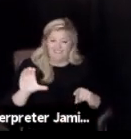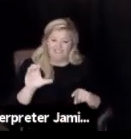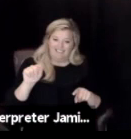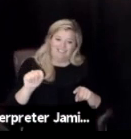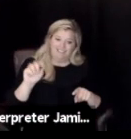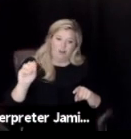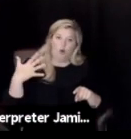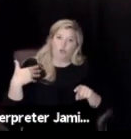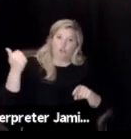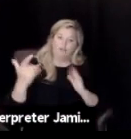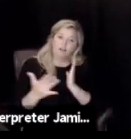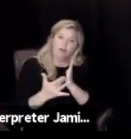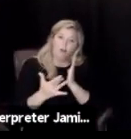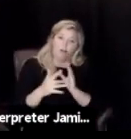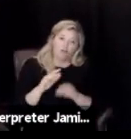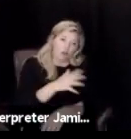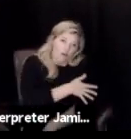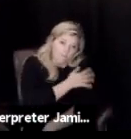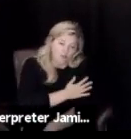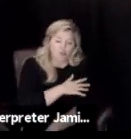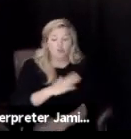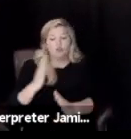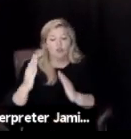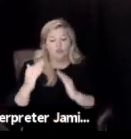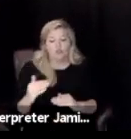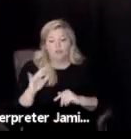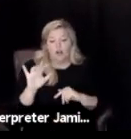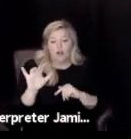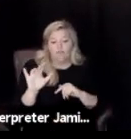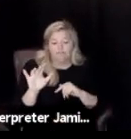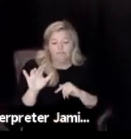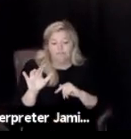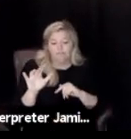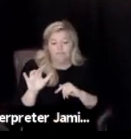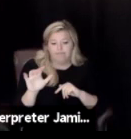CTO, the Chief Technology Officer. You have the